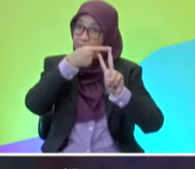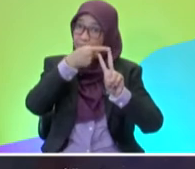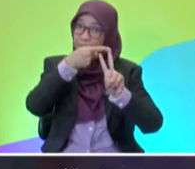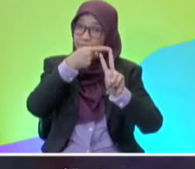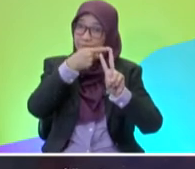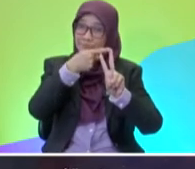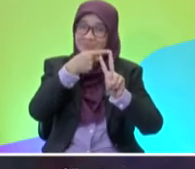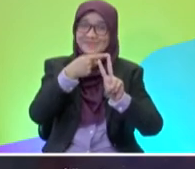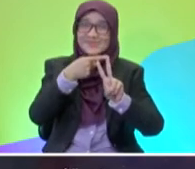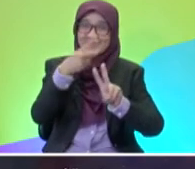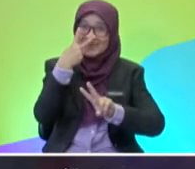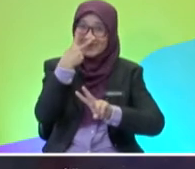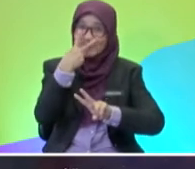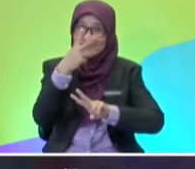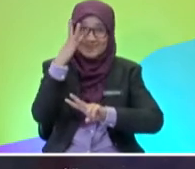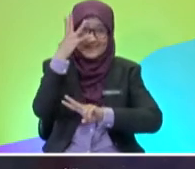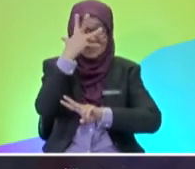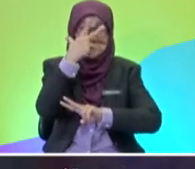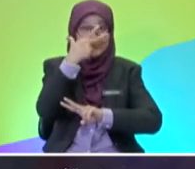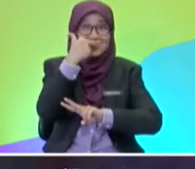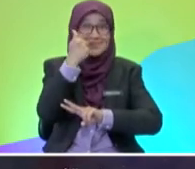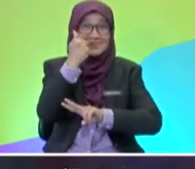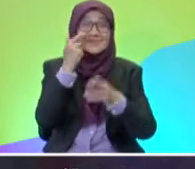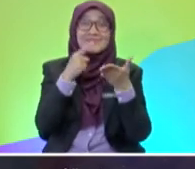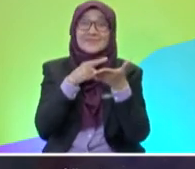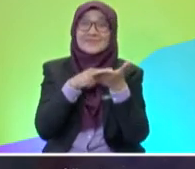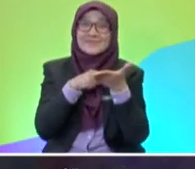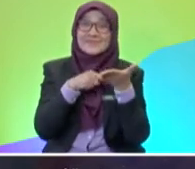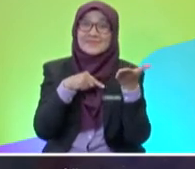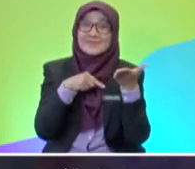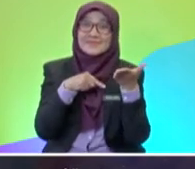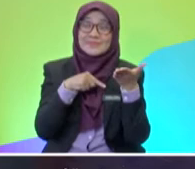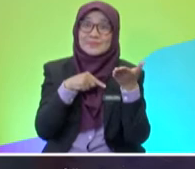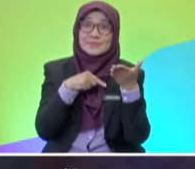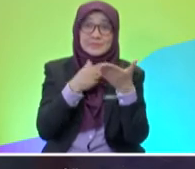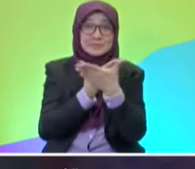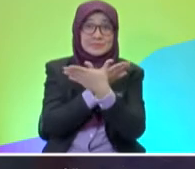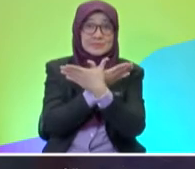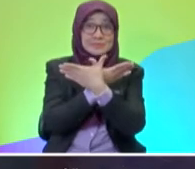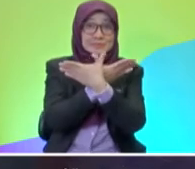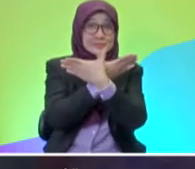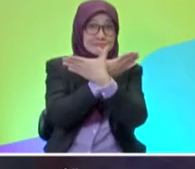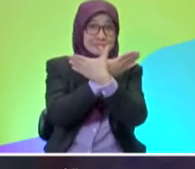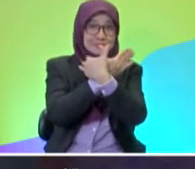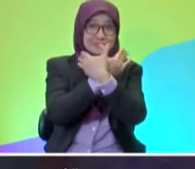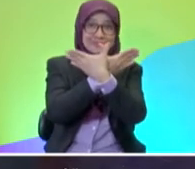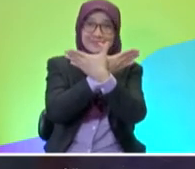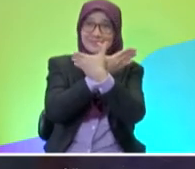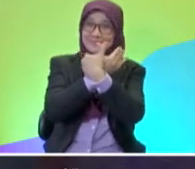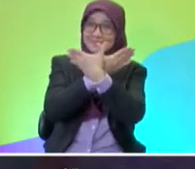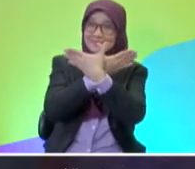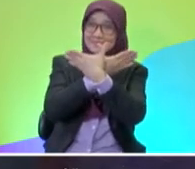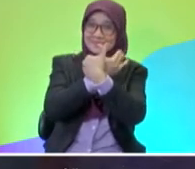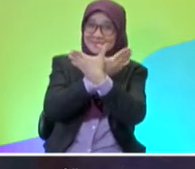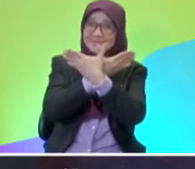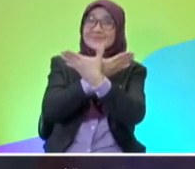very beautiful one over there. Is this a butterfly, Teacher Rahma? Yes. It's a